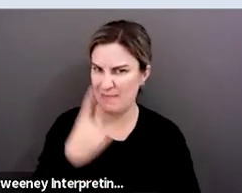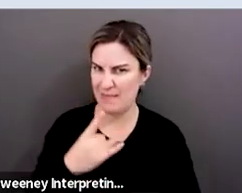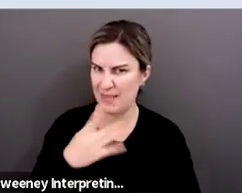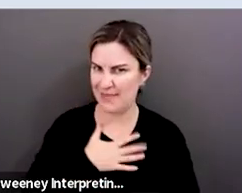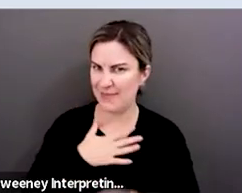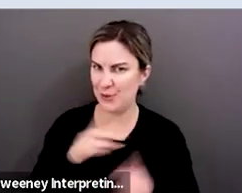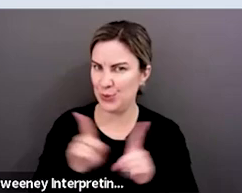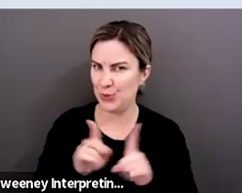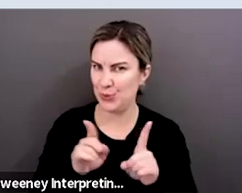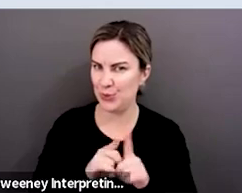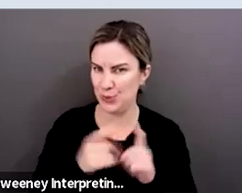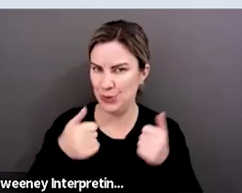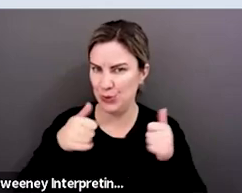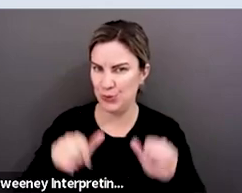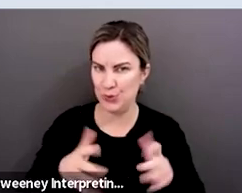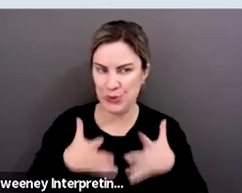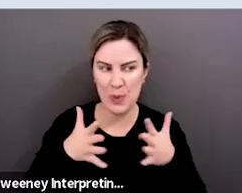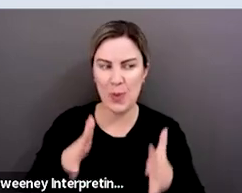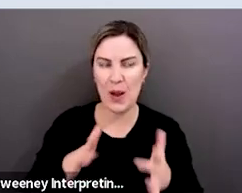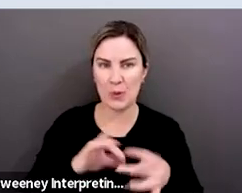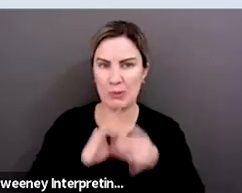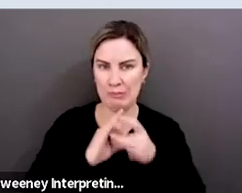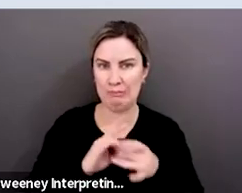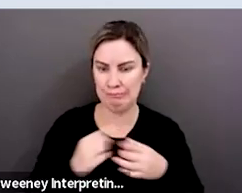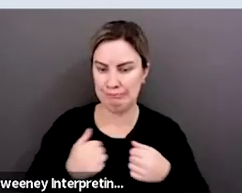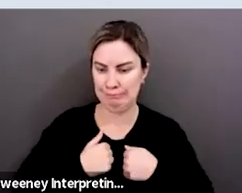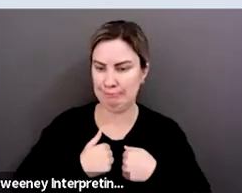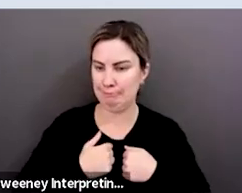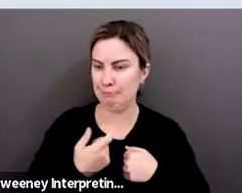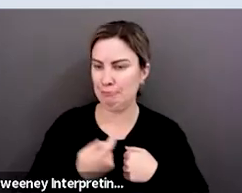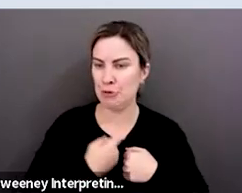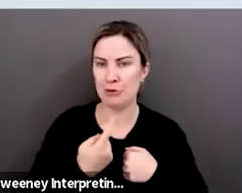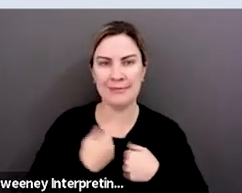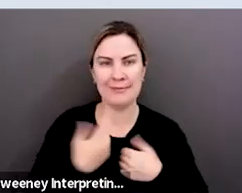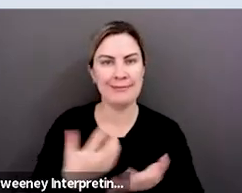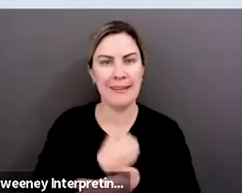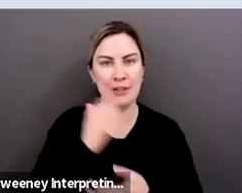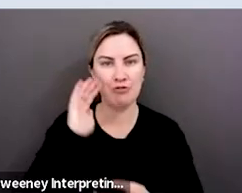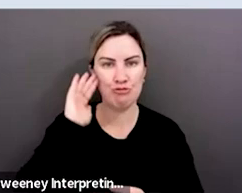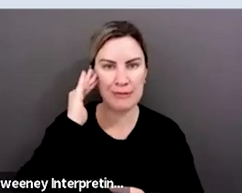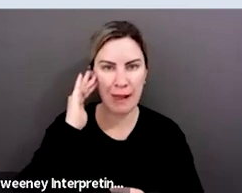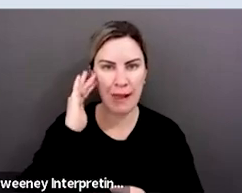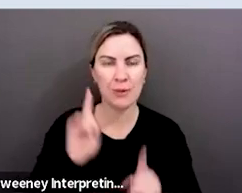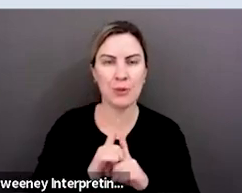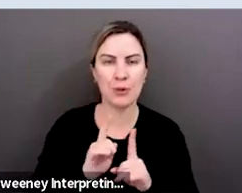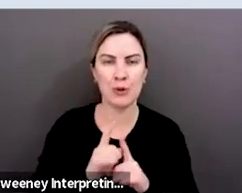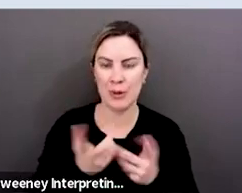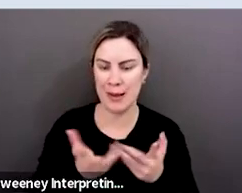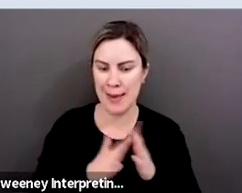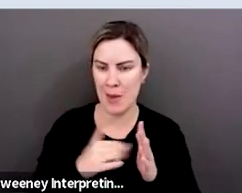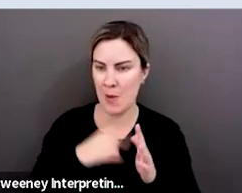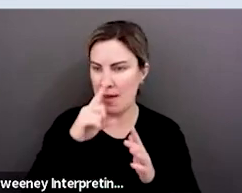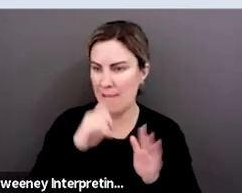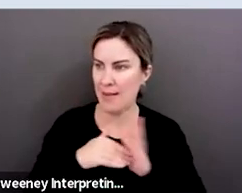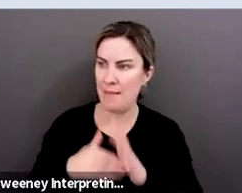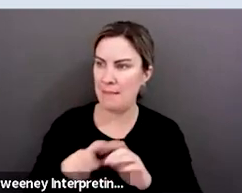way of engaging with my own personal safety and resilience, and then work out how to help neighbours and friends.